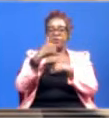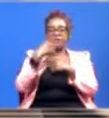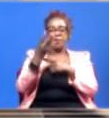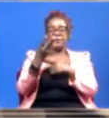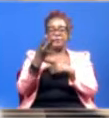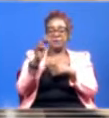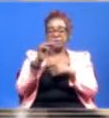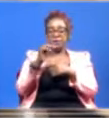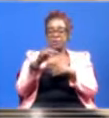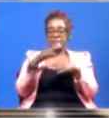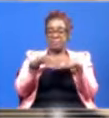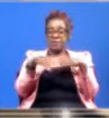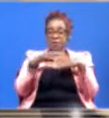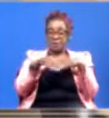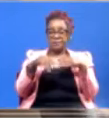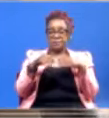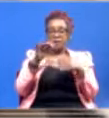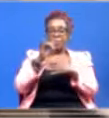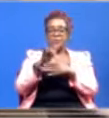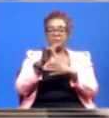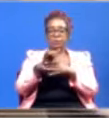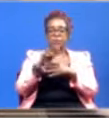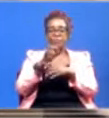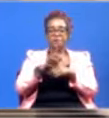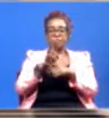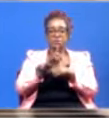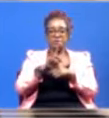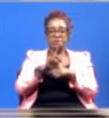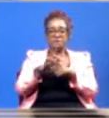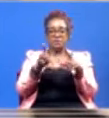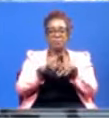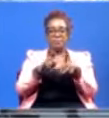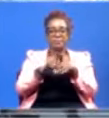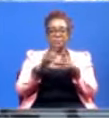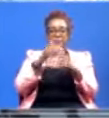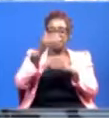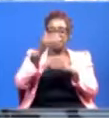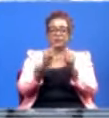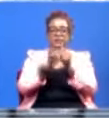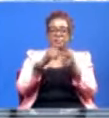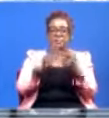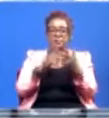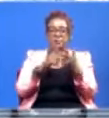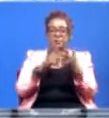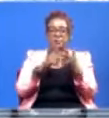$400 million US dollars in debt and equity over the next 10 years.